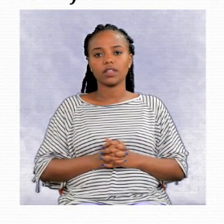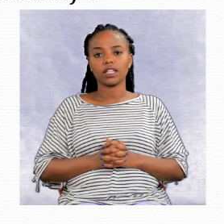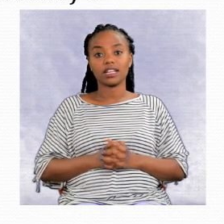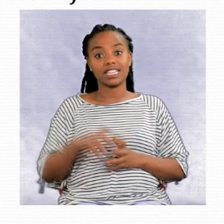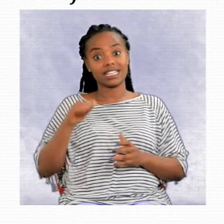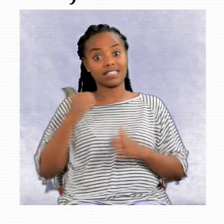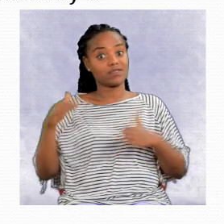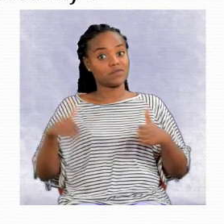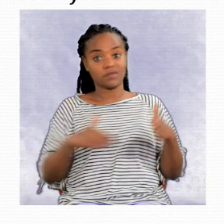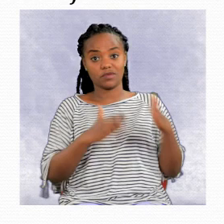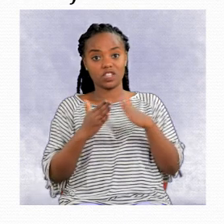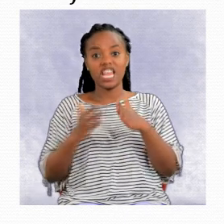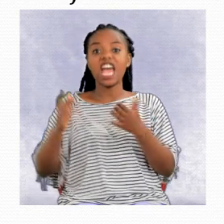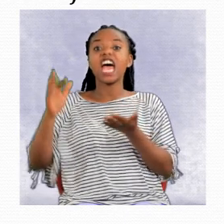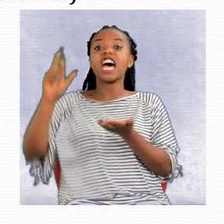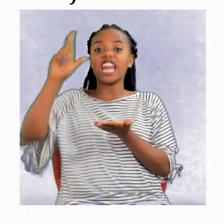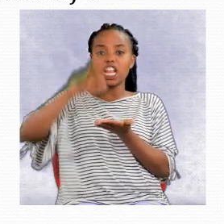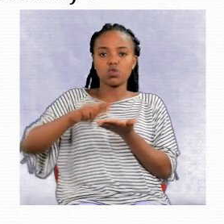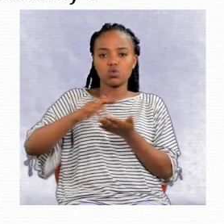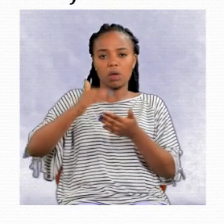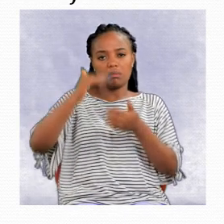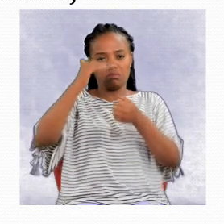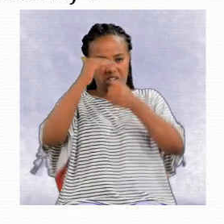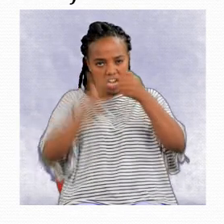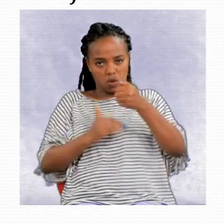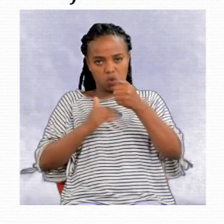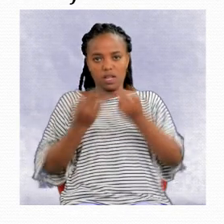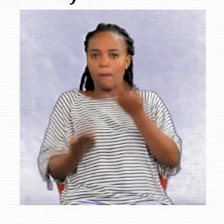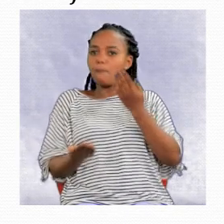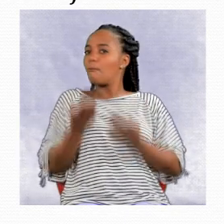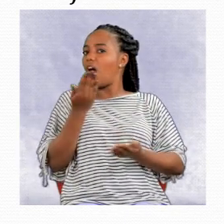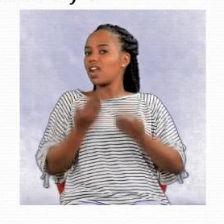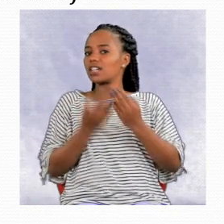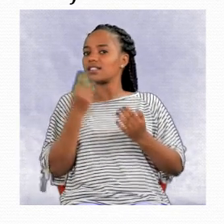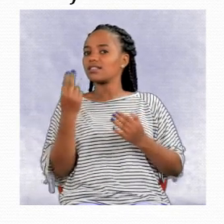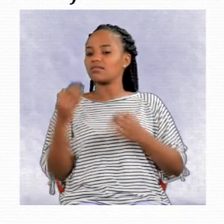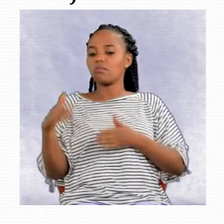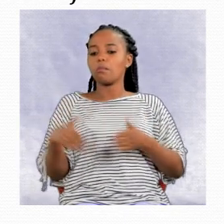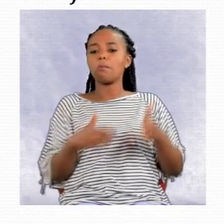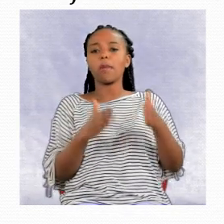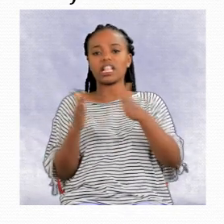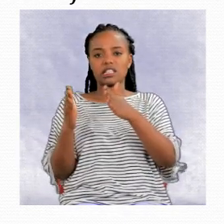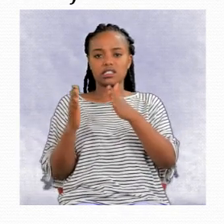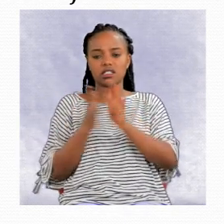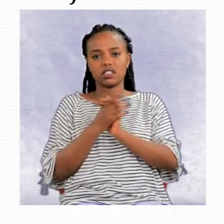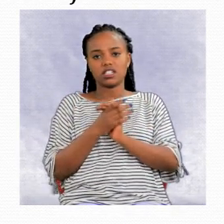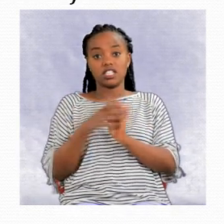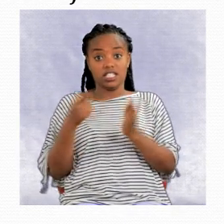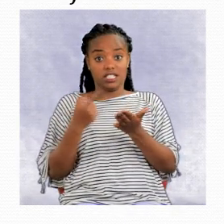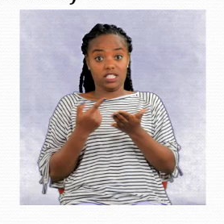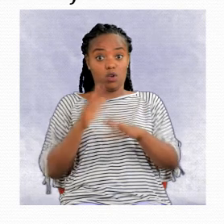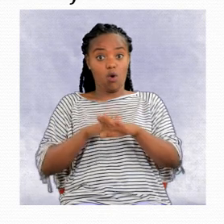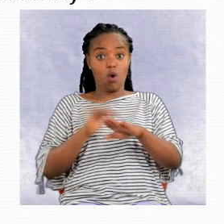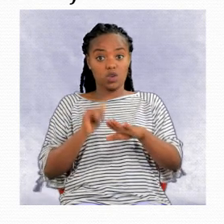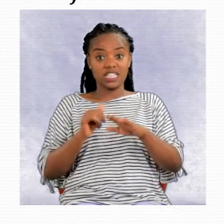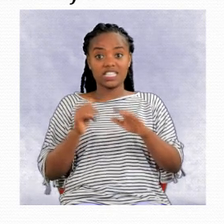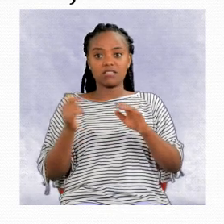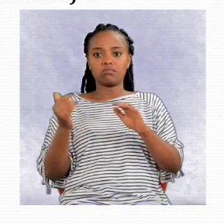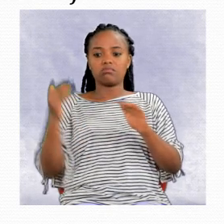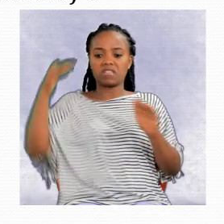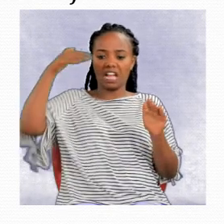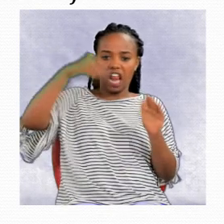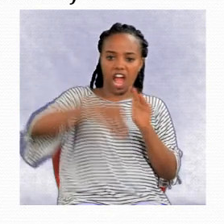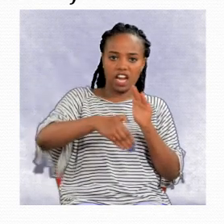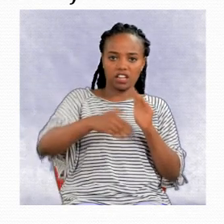The next part is reducing balance method. The reducing balance method, or we call it this declining